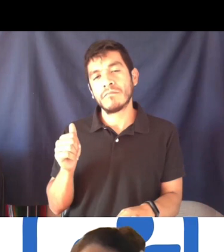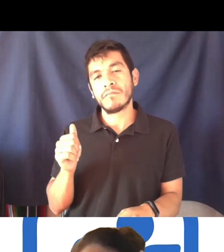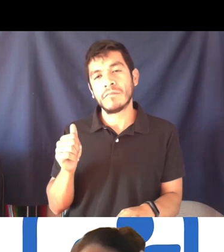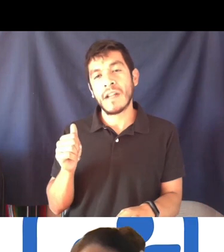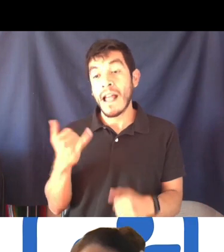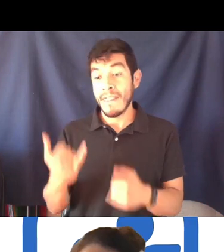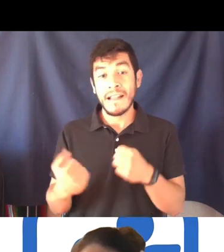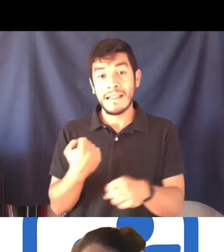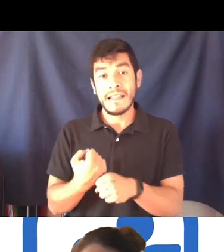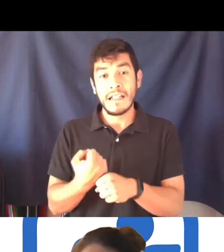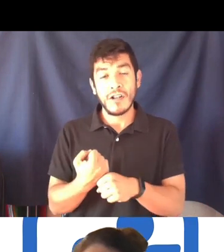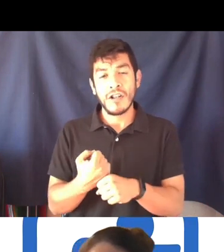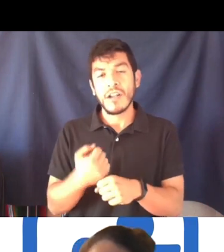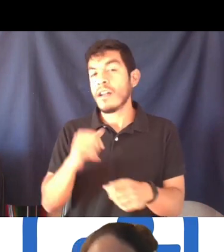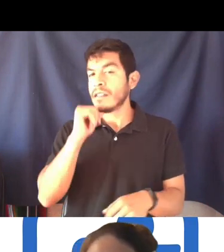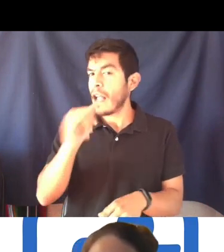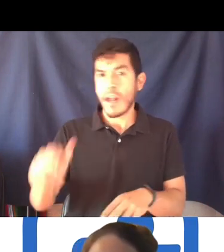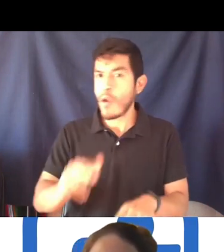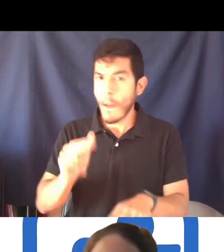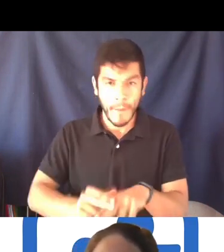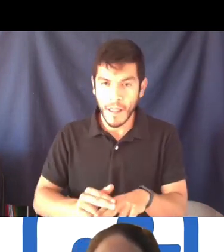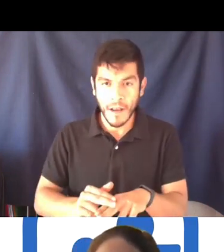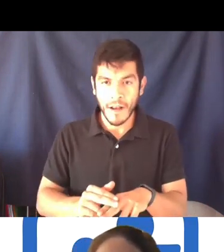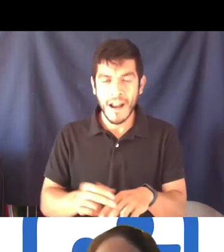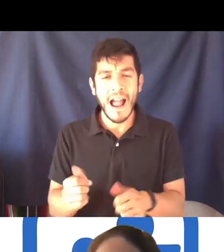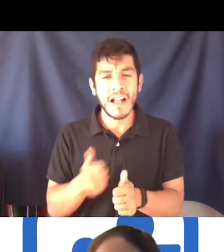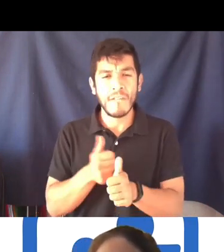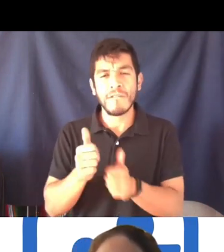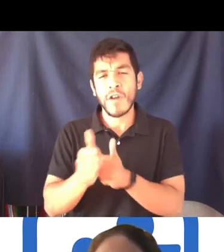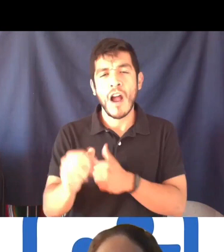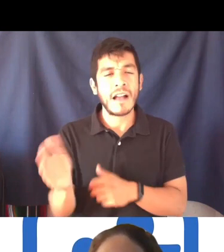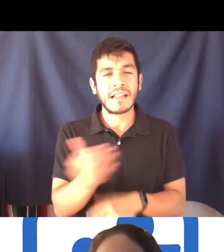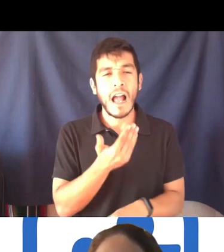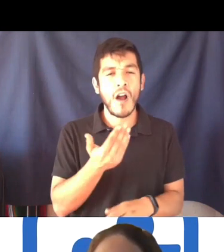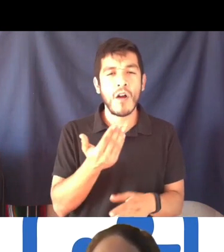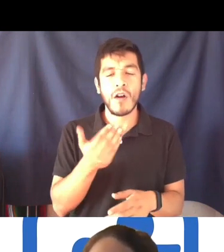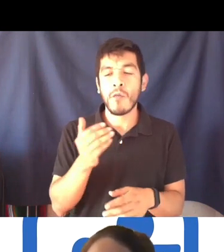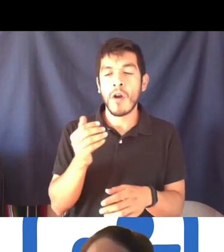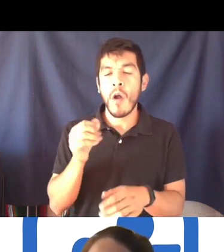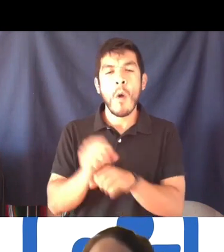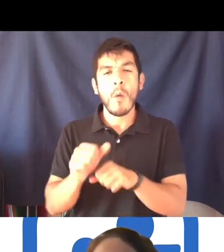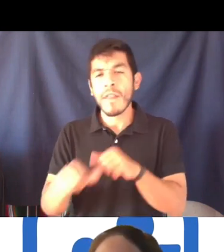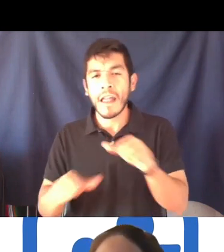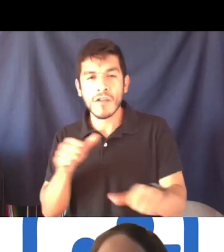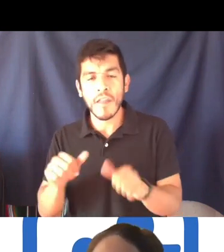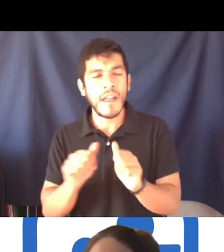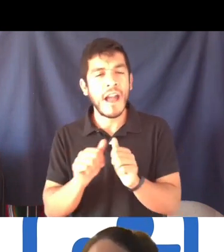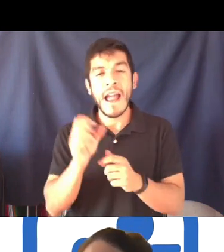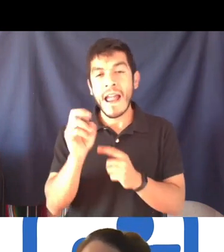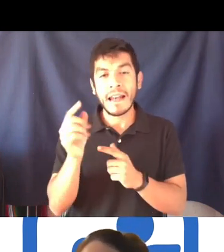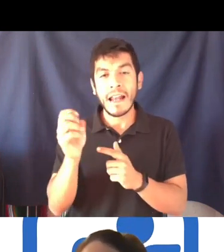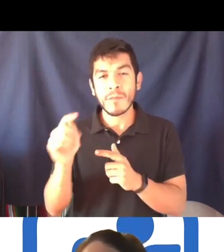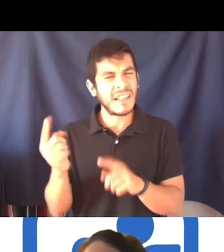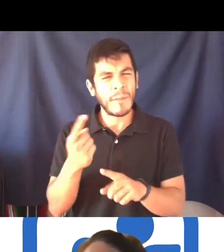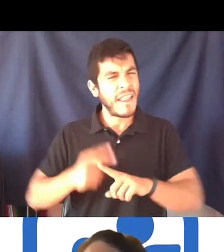norm, as far as our social interaction, engagement, everything was different. So it was something we never seen before. And